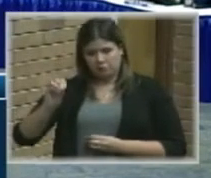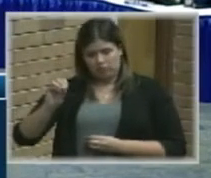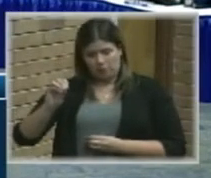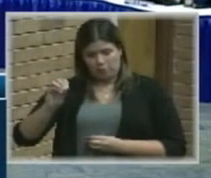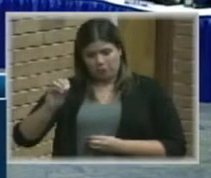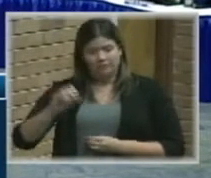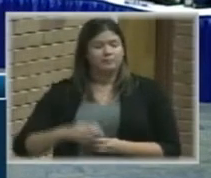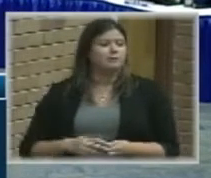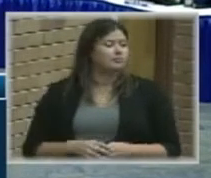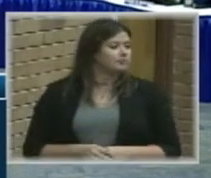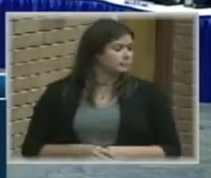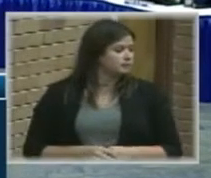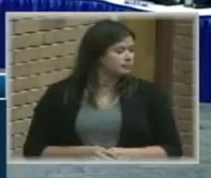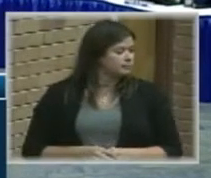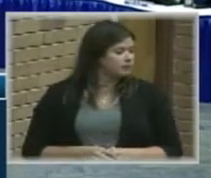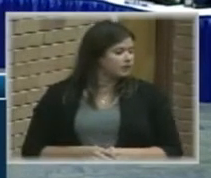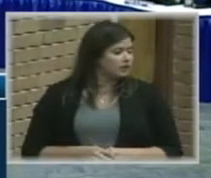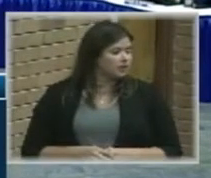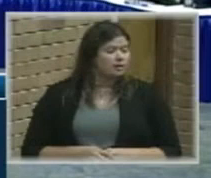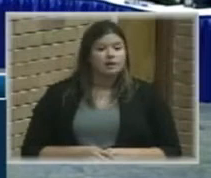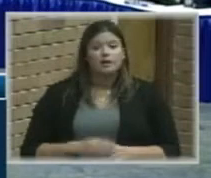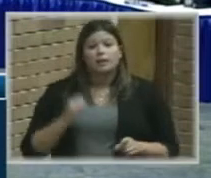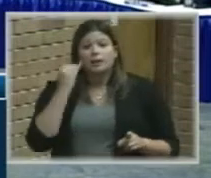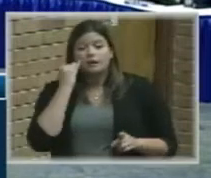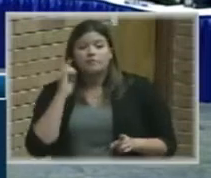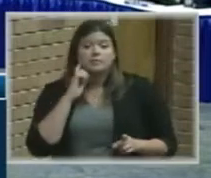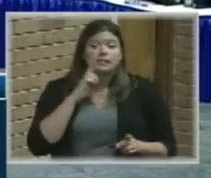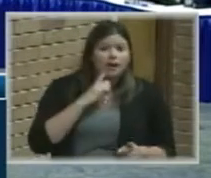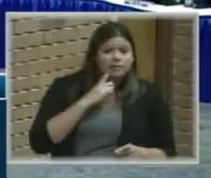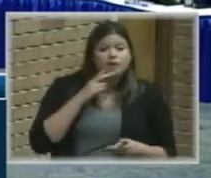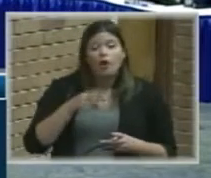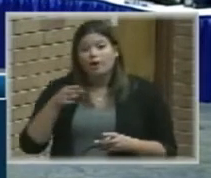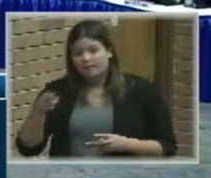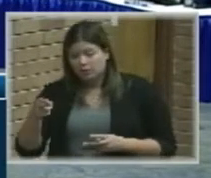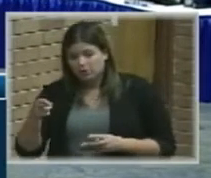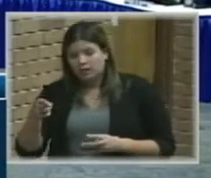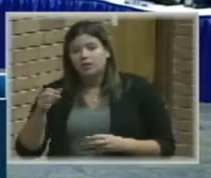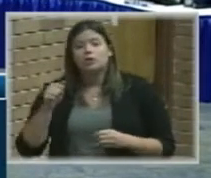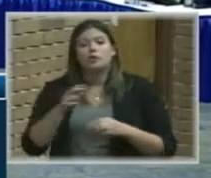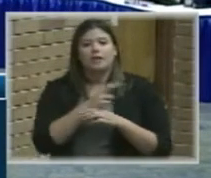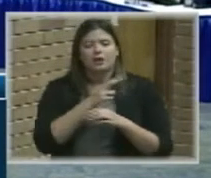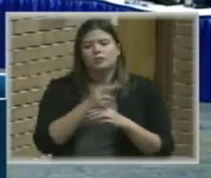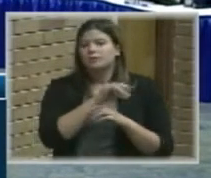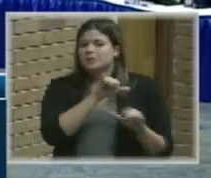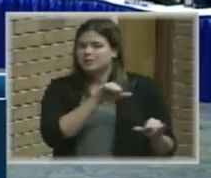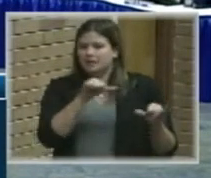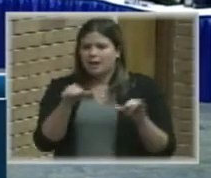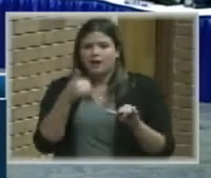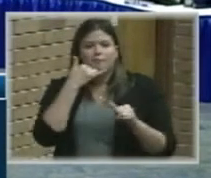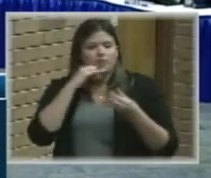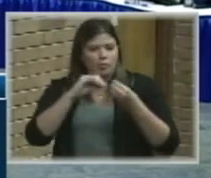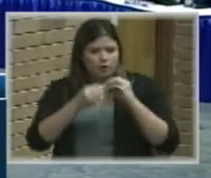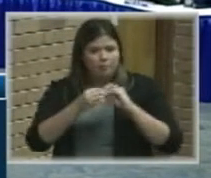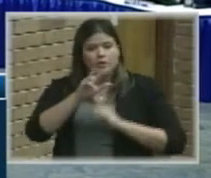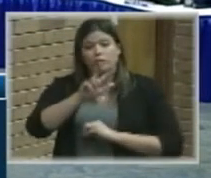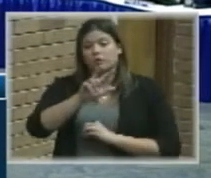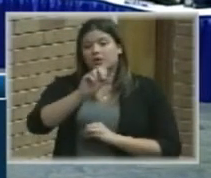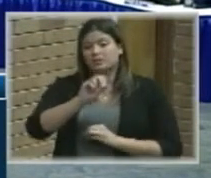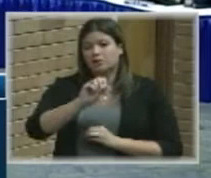303-3060. If you're deaf or hard of hearing, you can use that same number,